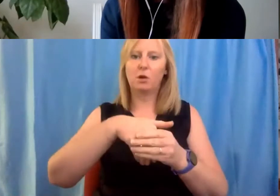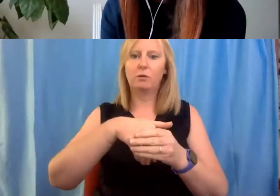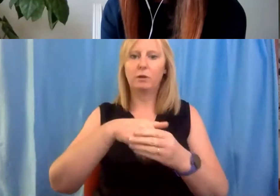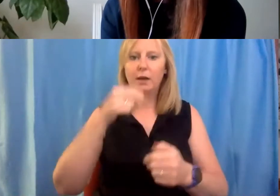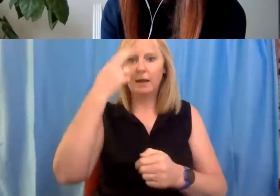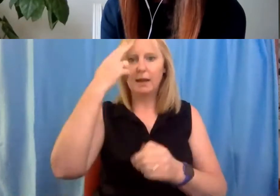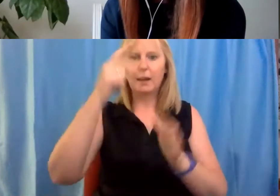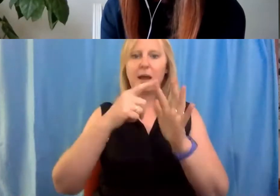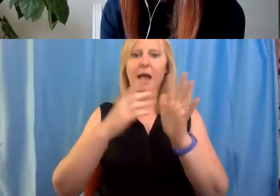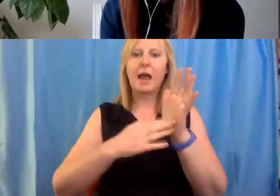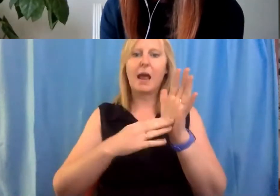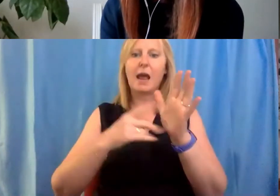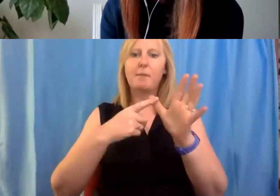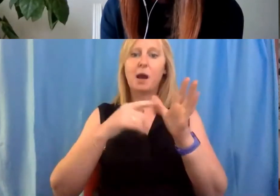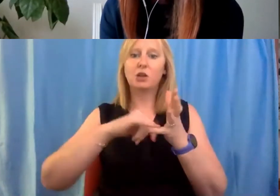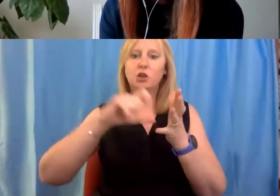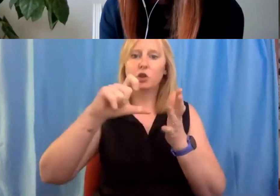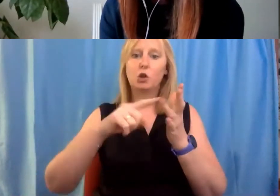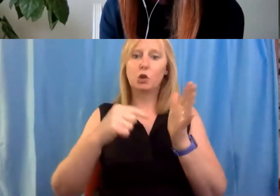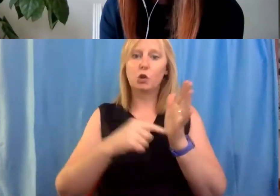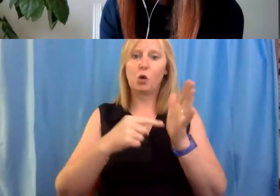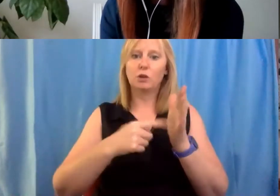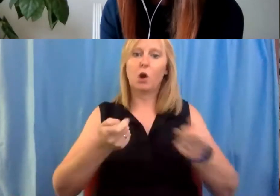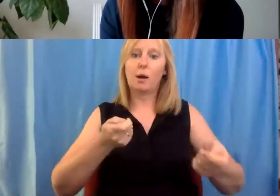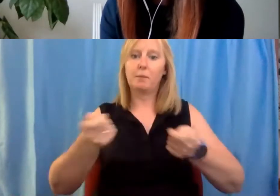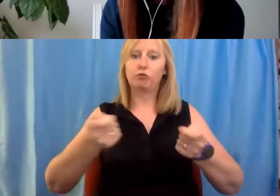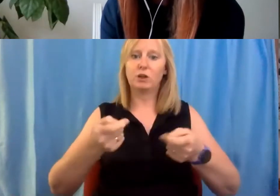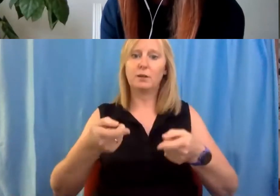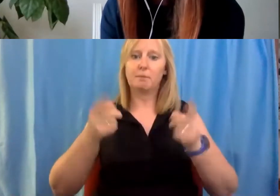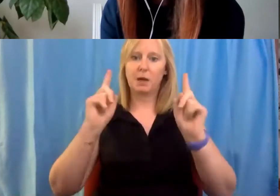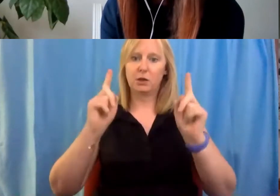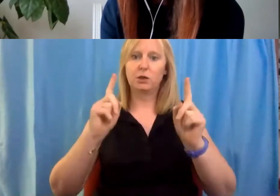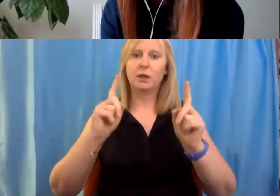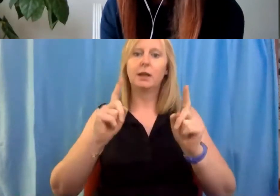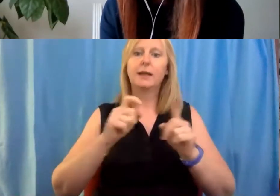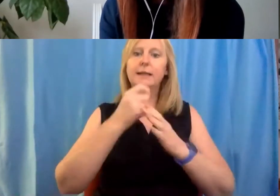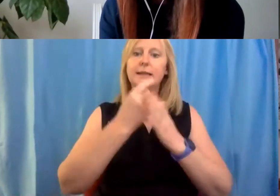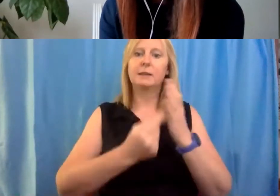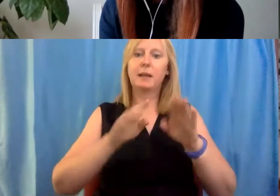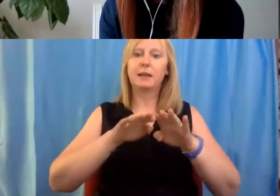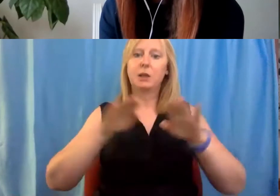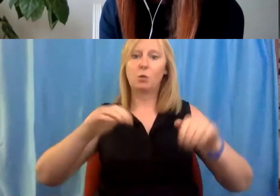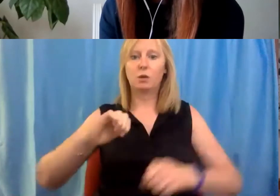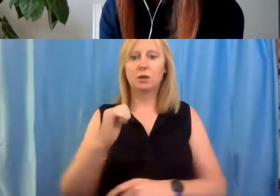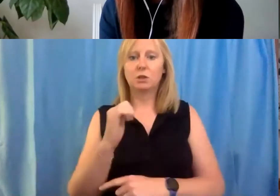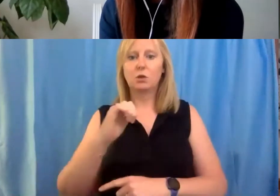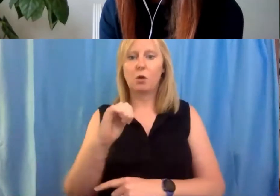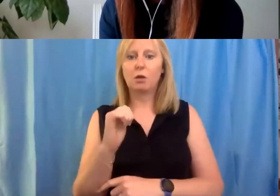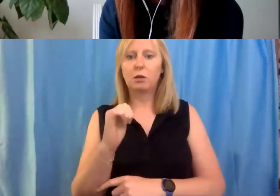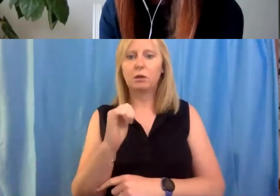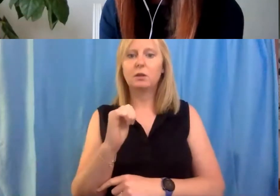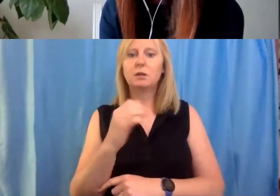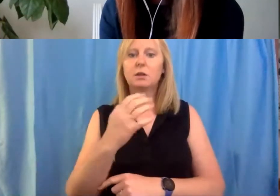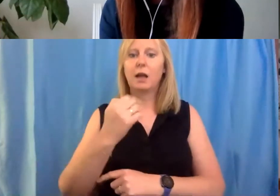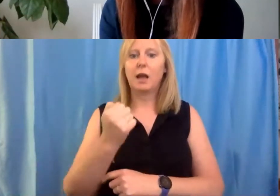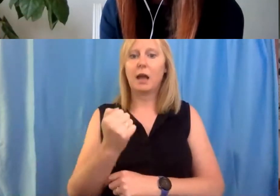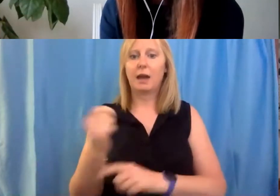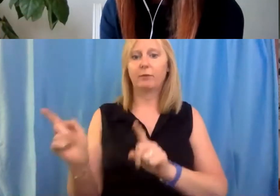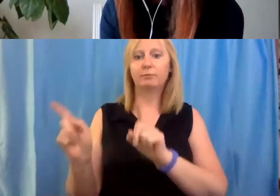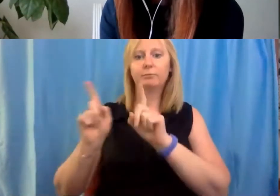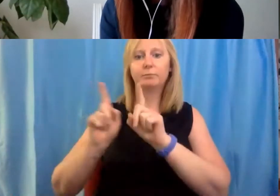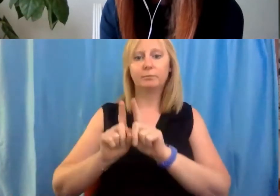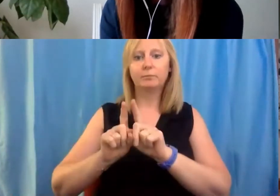Emma Scott, and I am the Operations Manager at Disability Equality Scotland. And I'm joined today by my